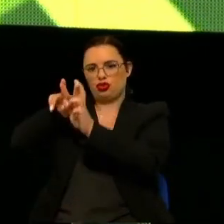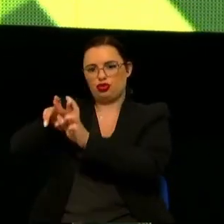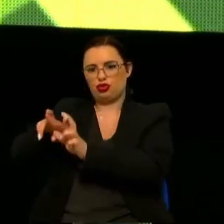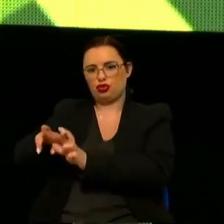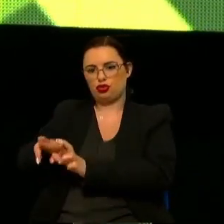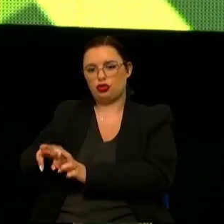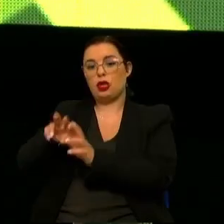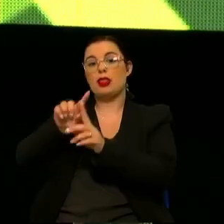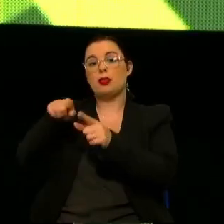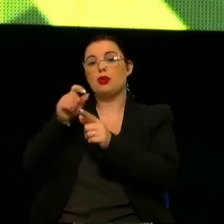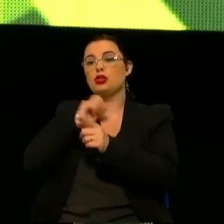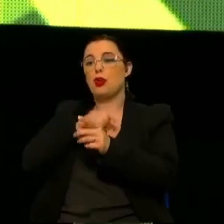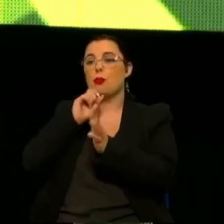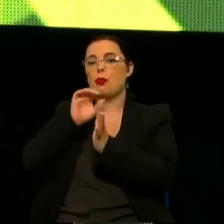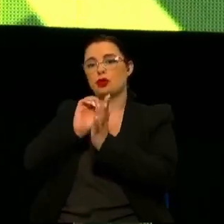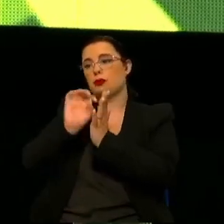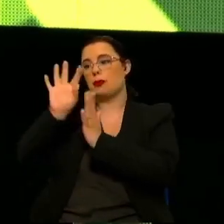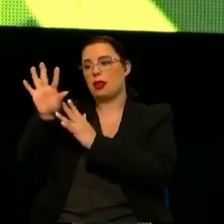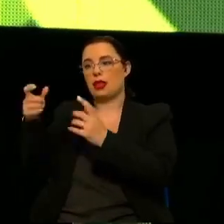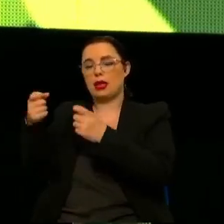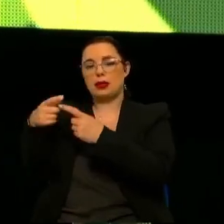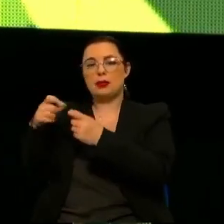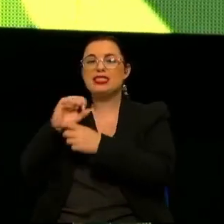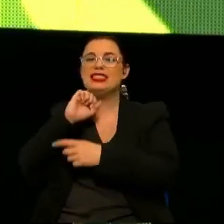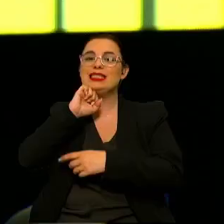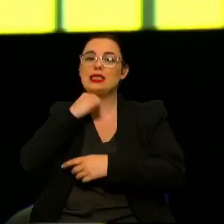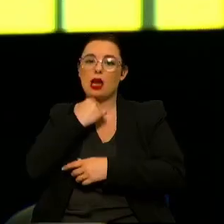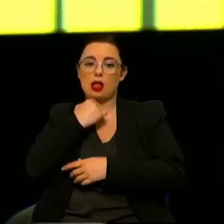could be sent by email,